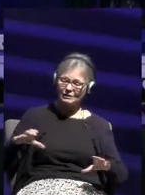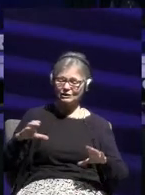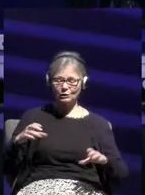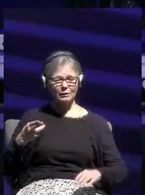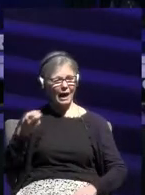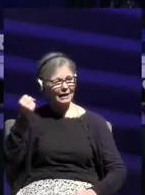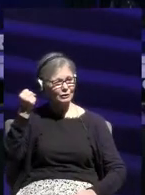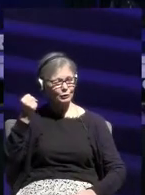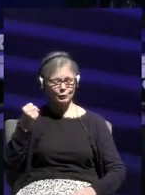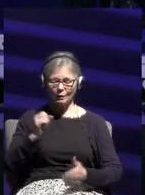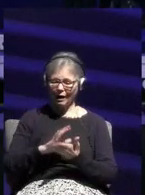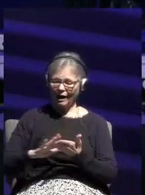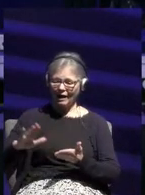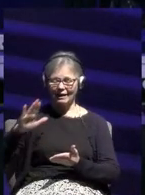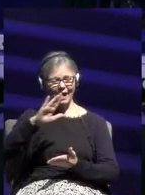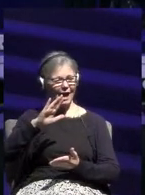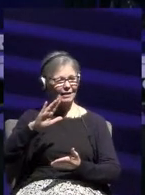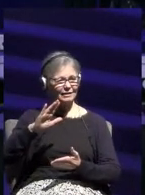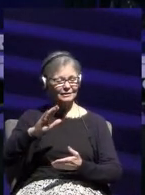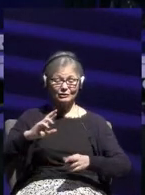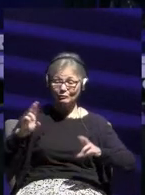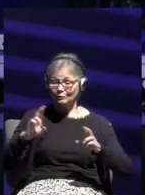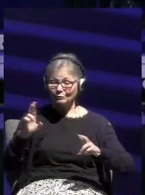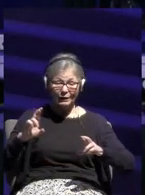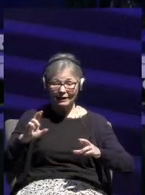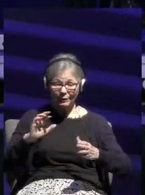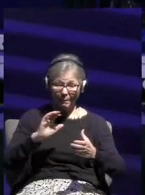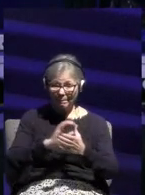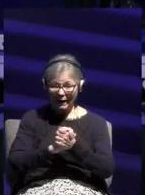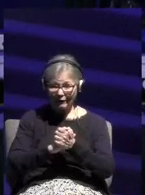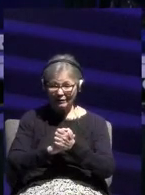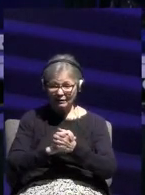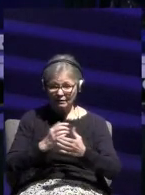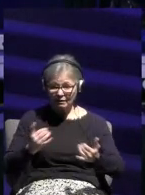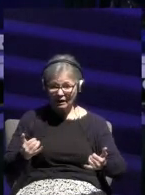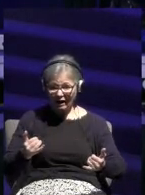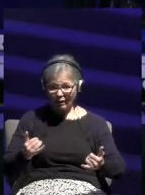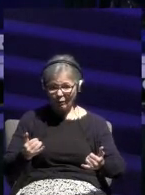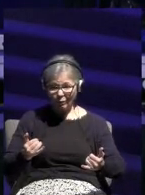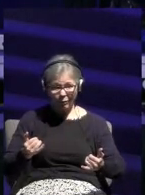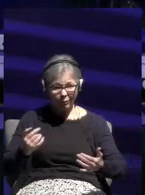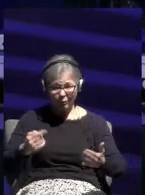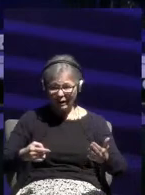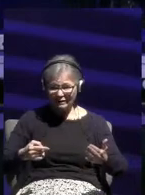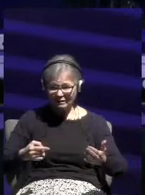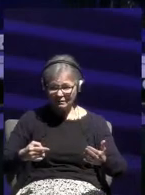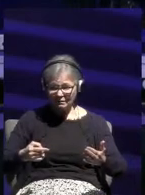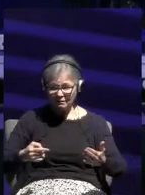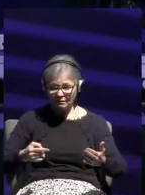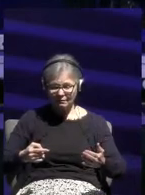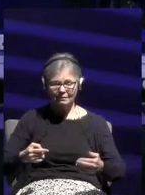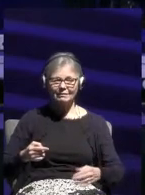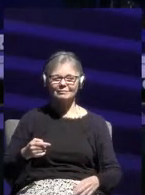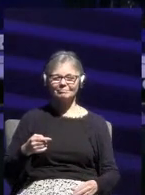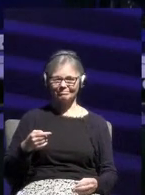and college and getting my career and getting married, and now what? I got to tell you, there's more.